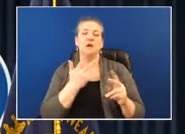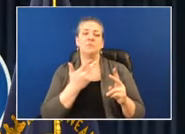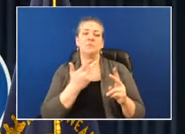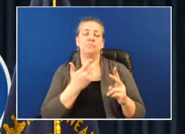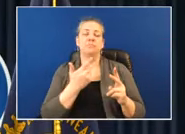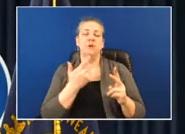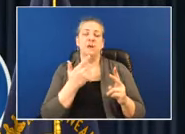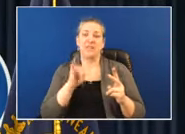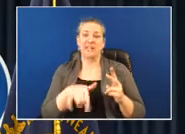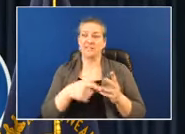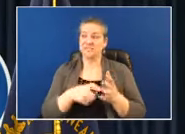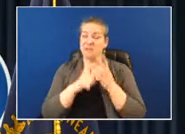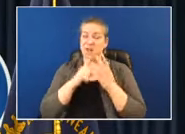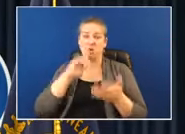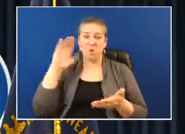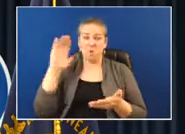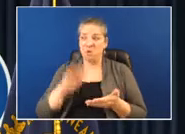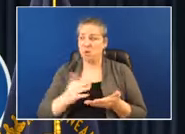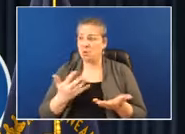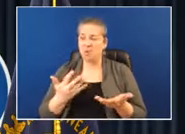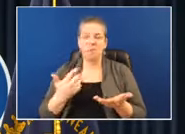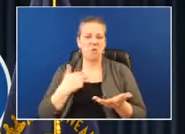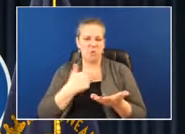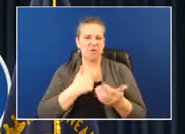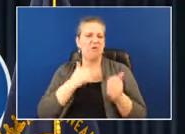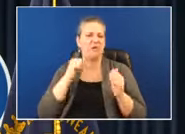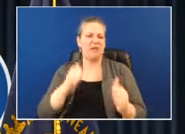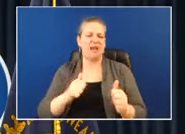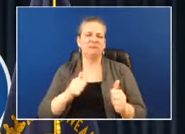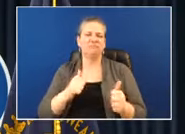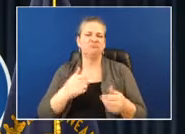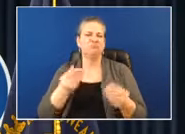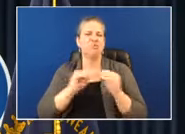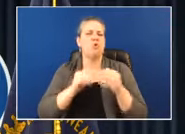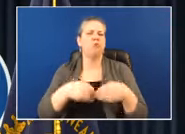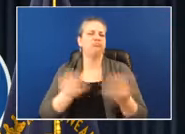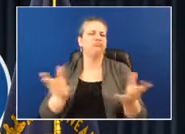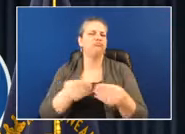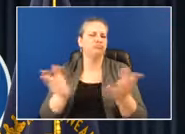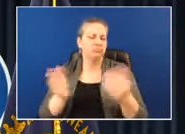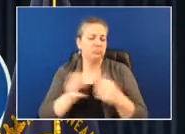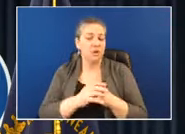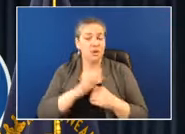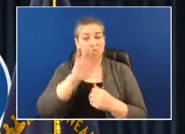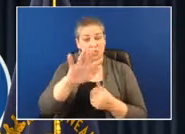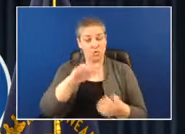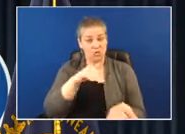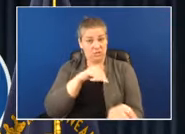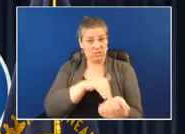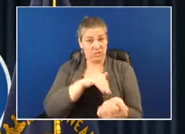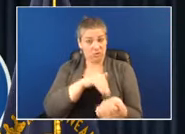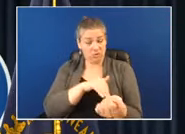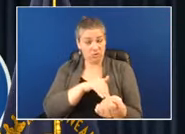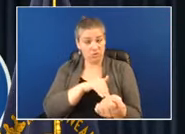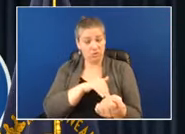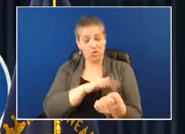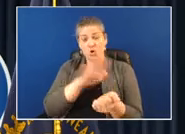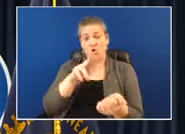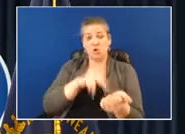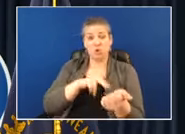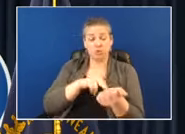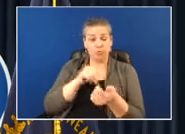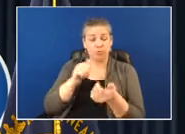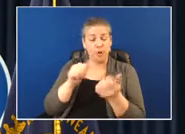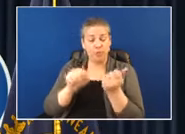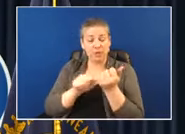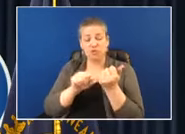we've been able to expand its distribution more. Your personal physician nurse practitioner or physician assistant can